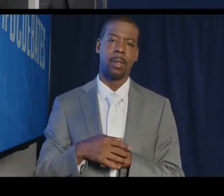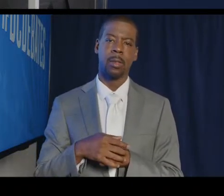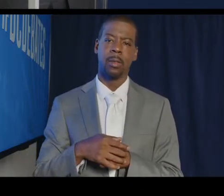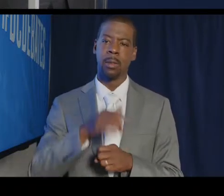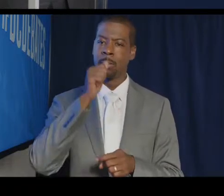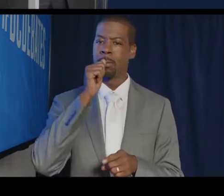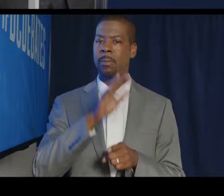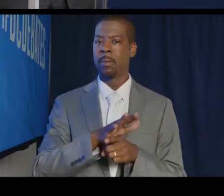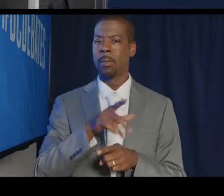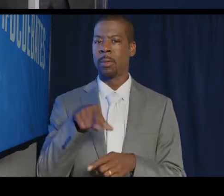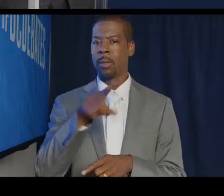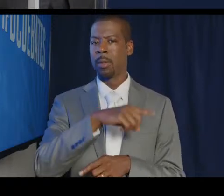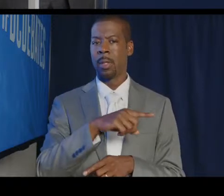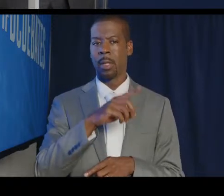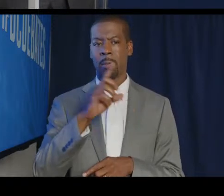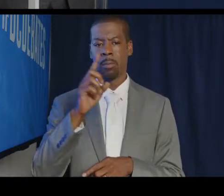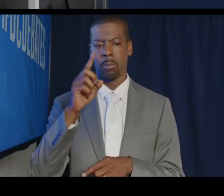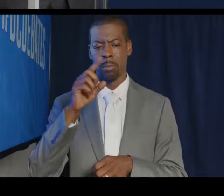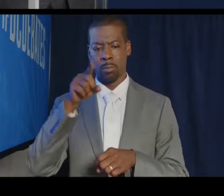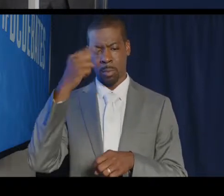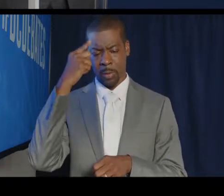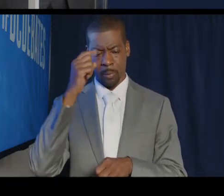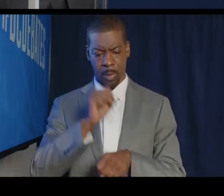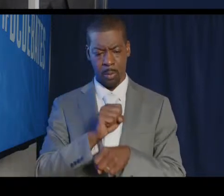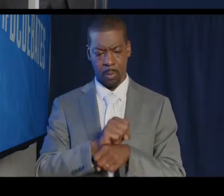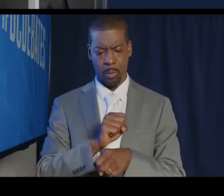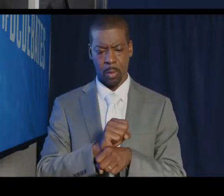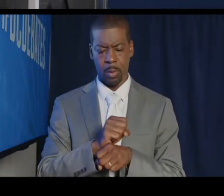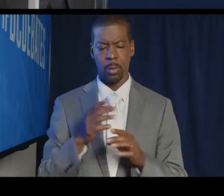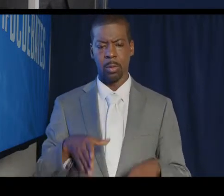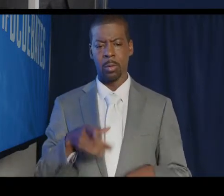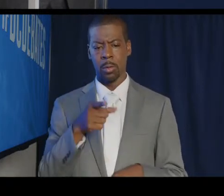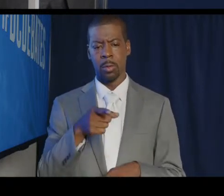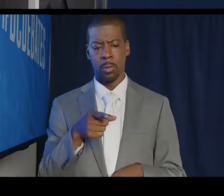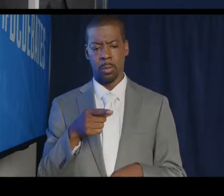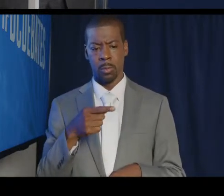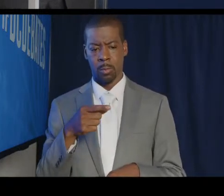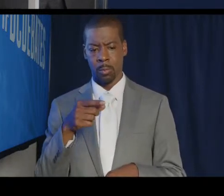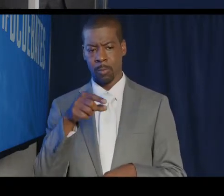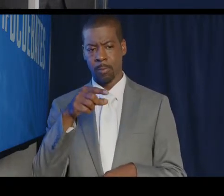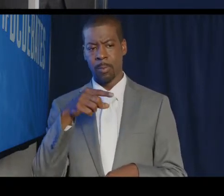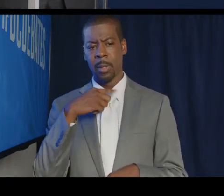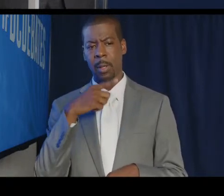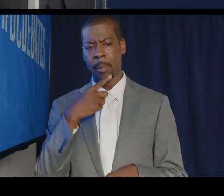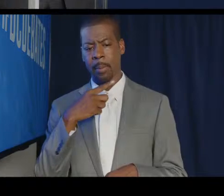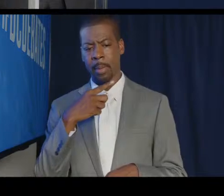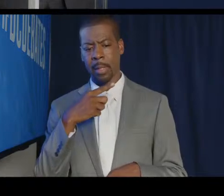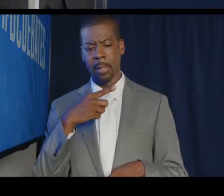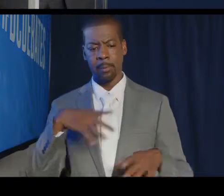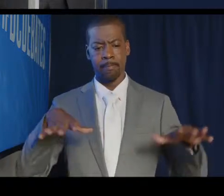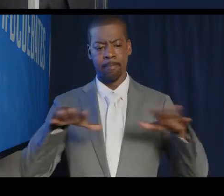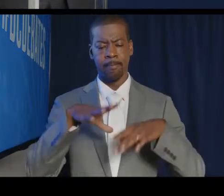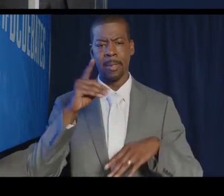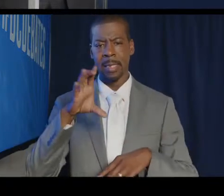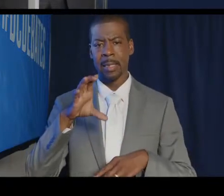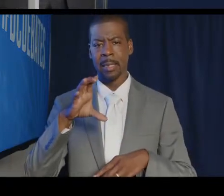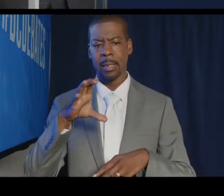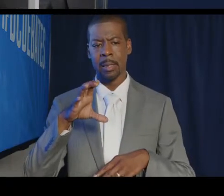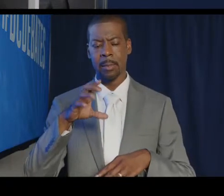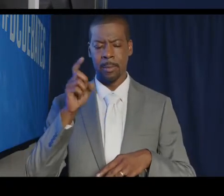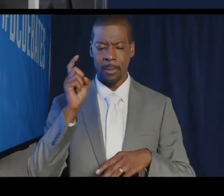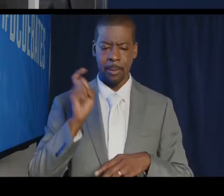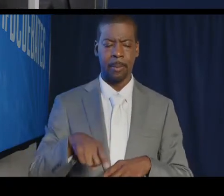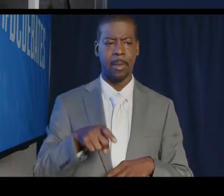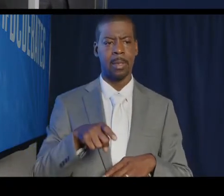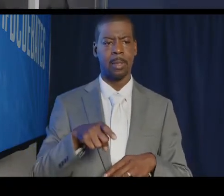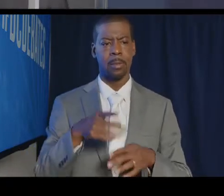officials recognize that they're hired to do a job, and that we as the people will hold them accountable, and that they are accountable to and for us. And so I think at the end of the